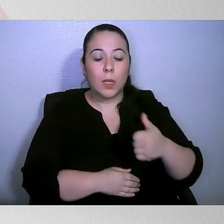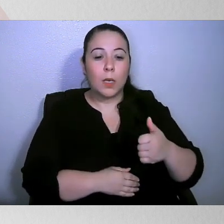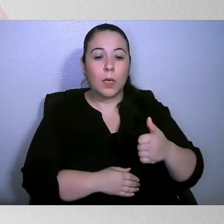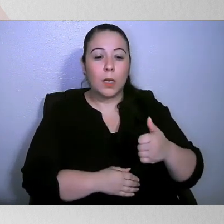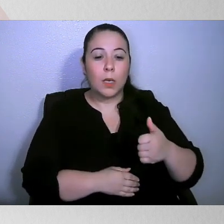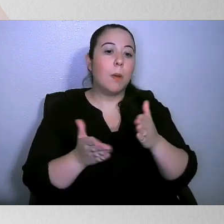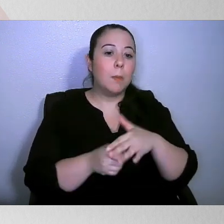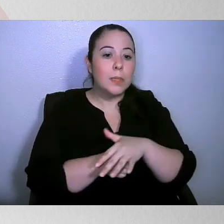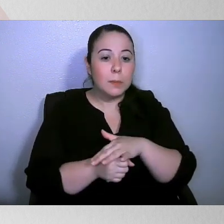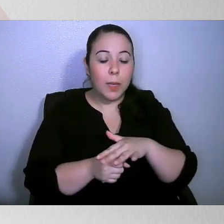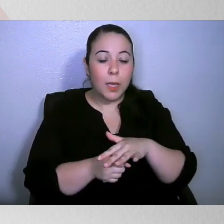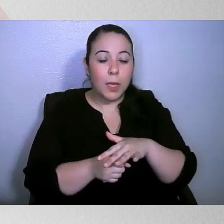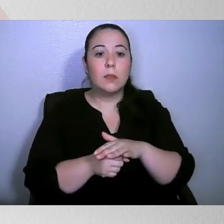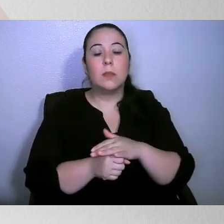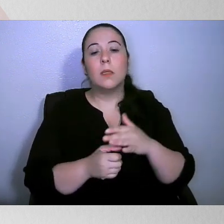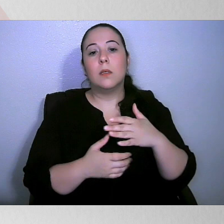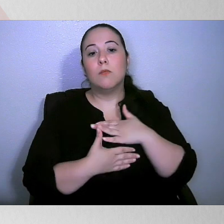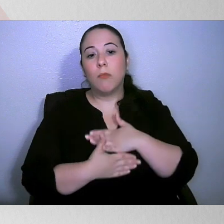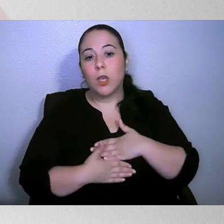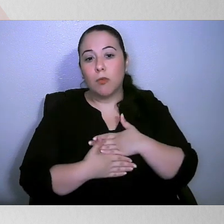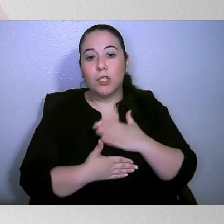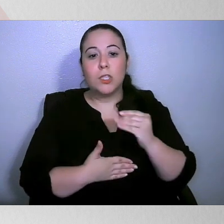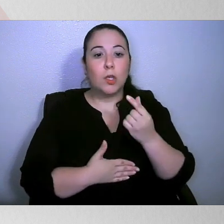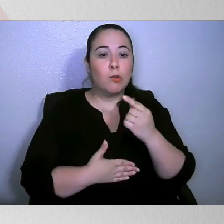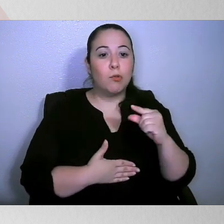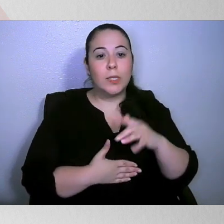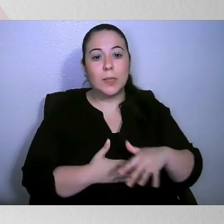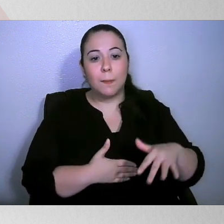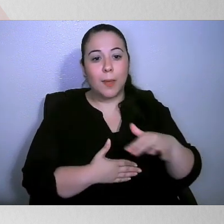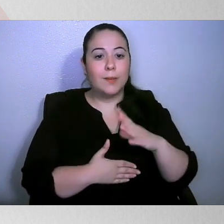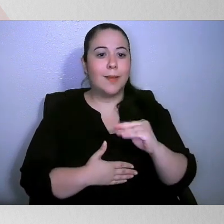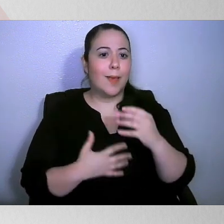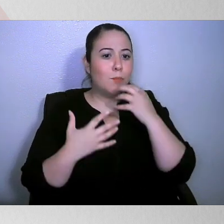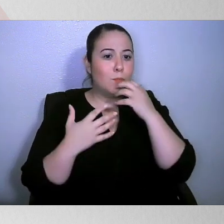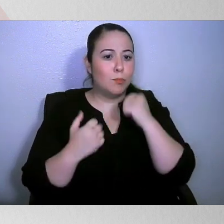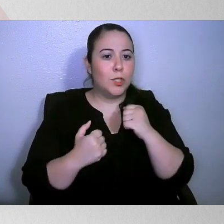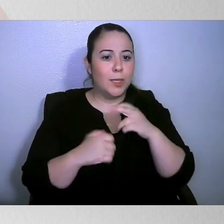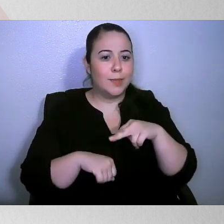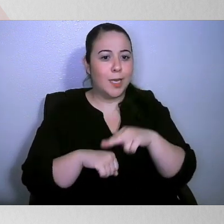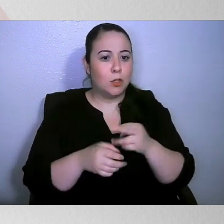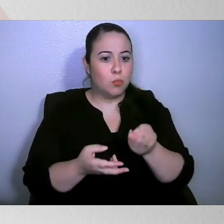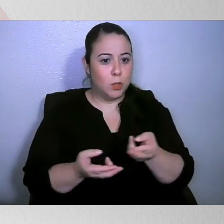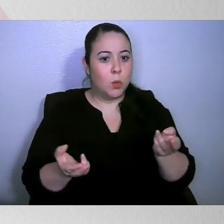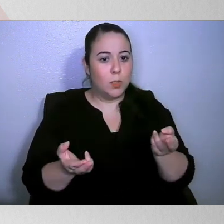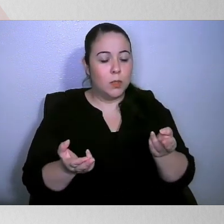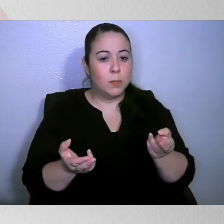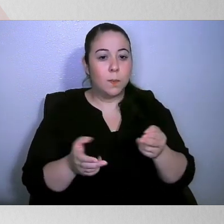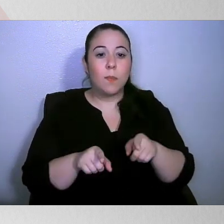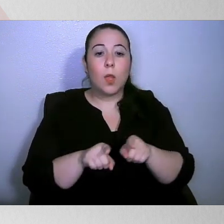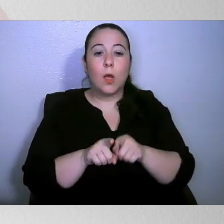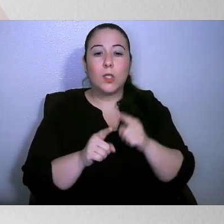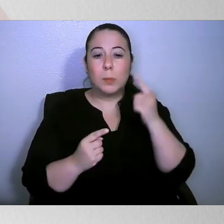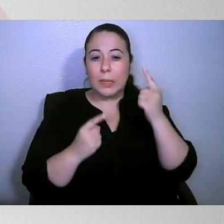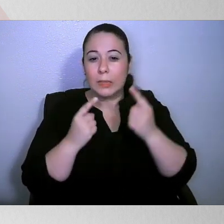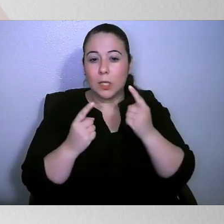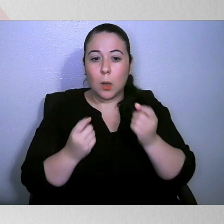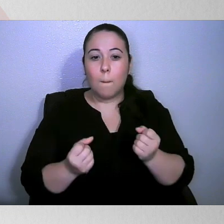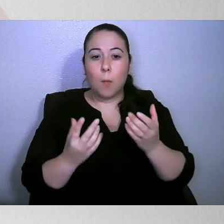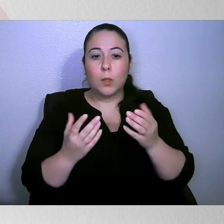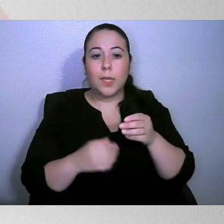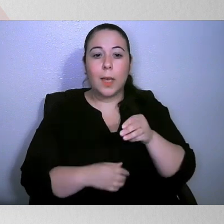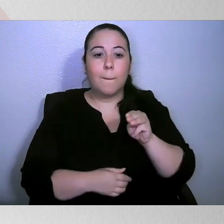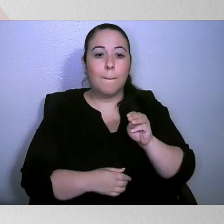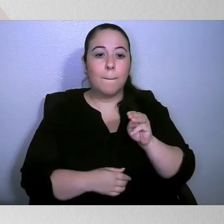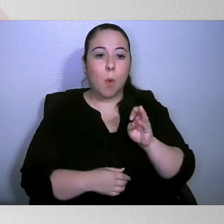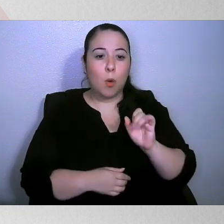of recreation and green spaces, and protection of natural resources. Also being considered is the development of a multimodal and transit plan